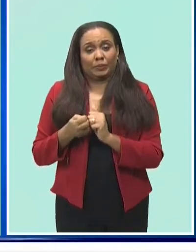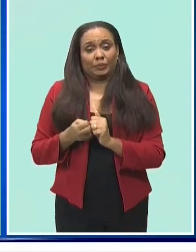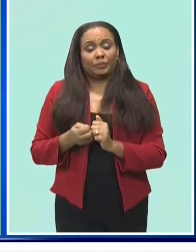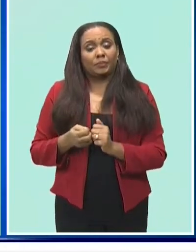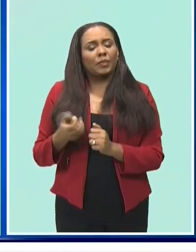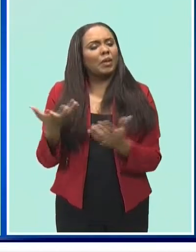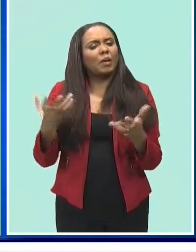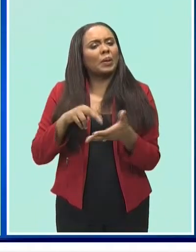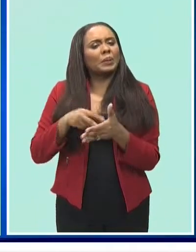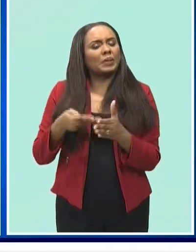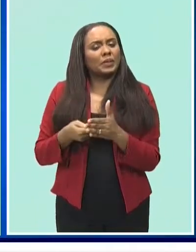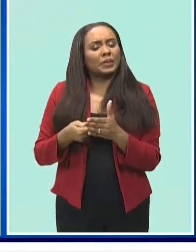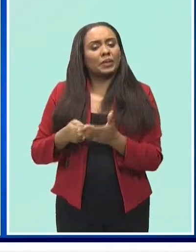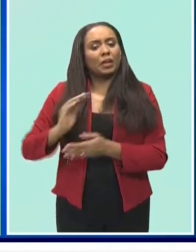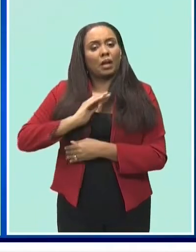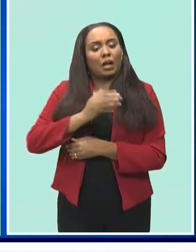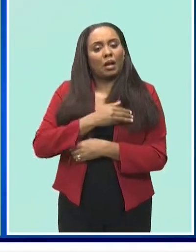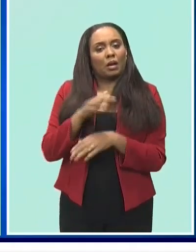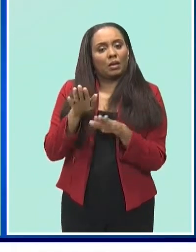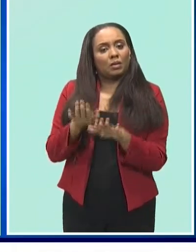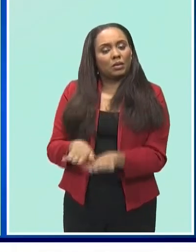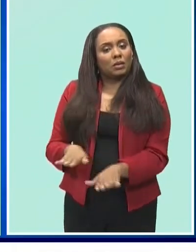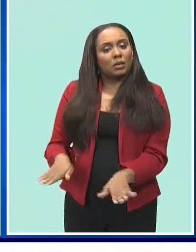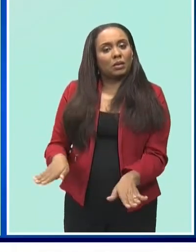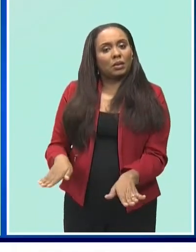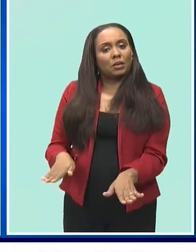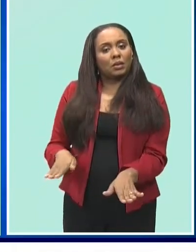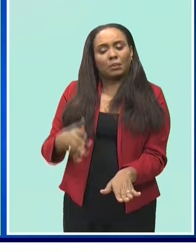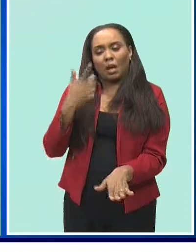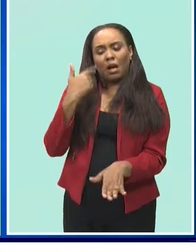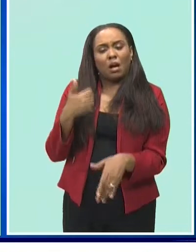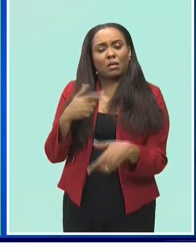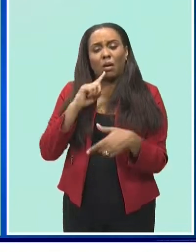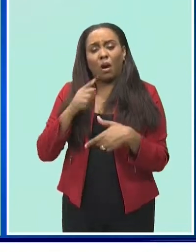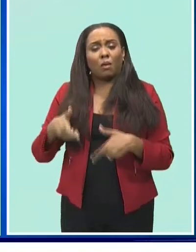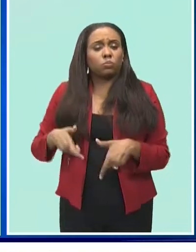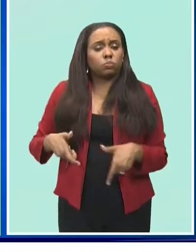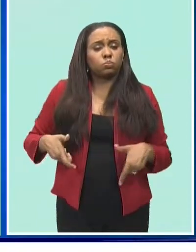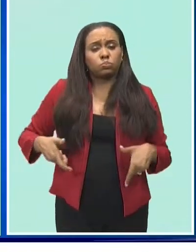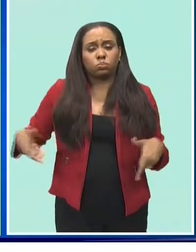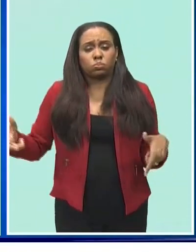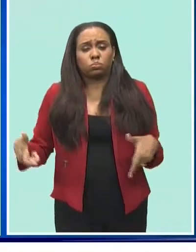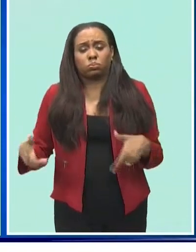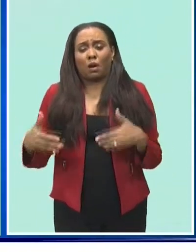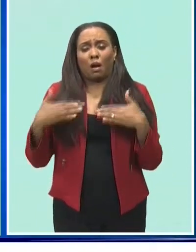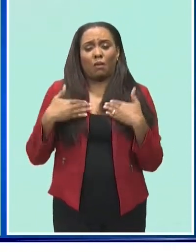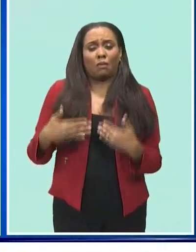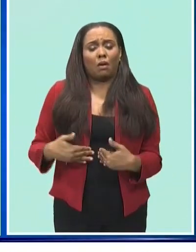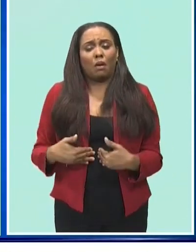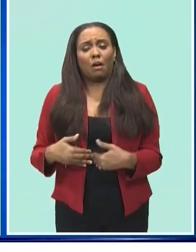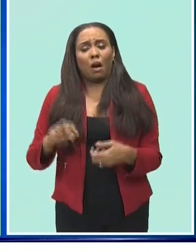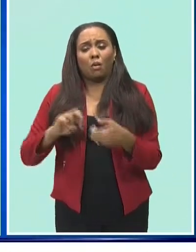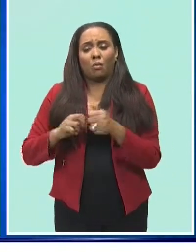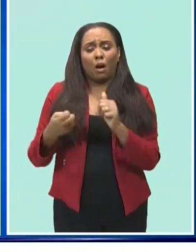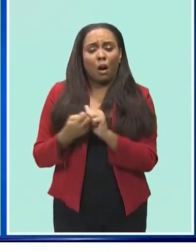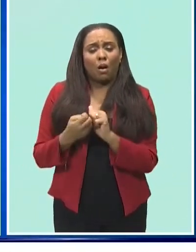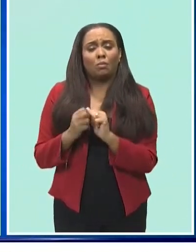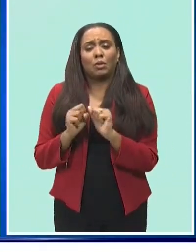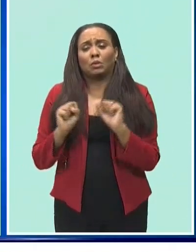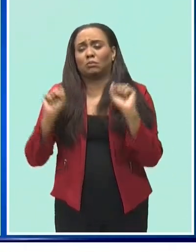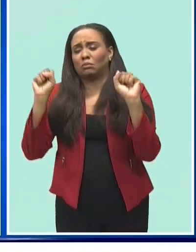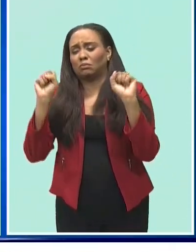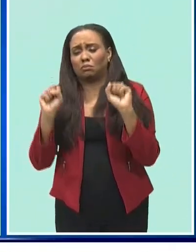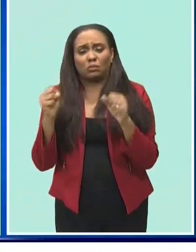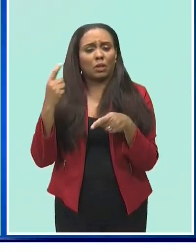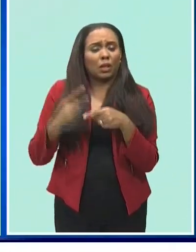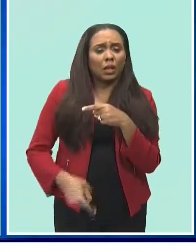really means is that our children, because of obesity, are seeing how their physical, social, and psychological well-being is